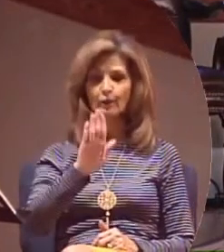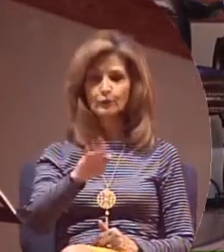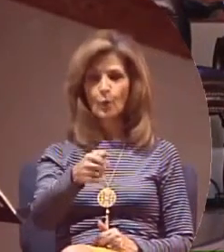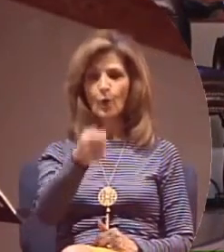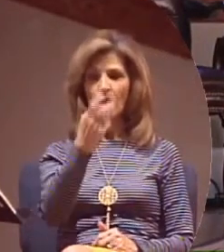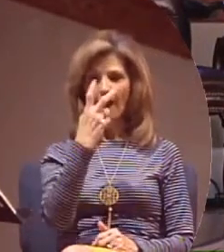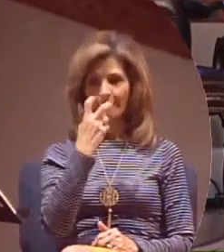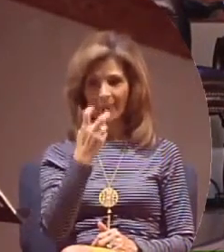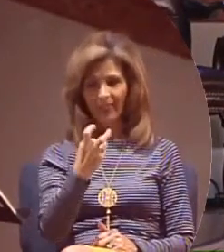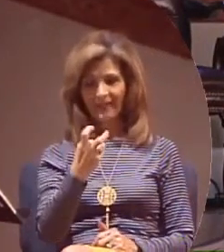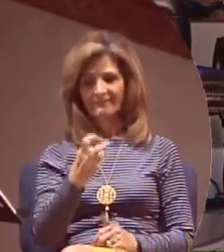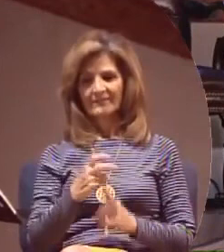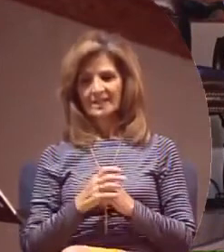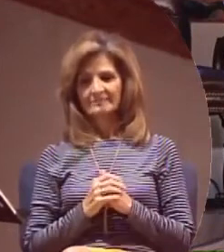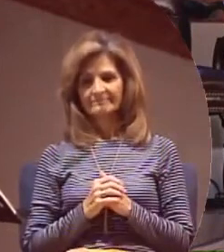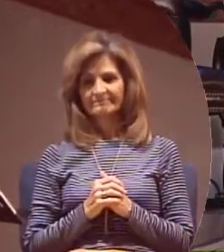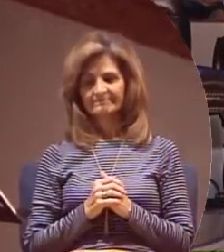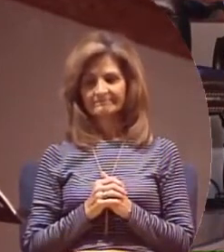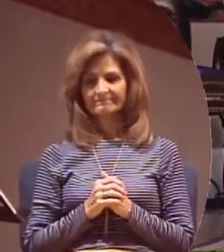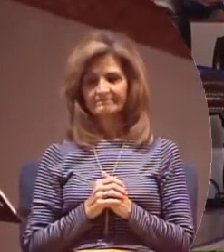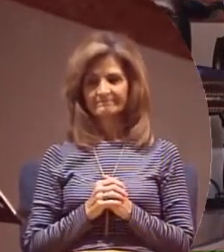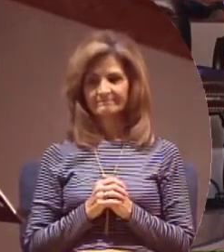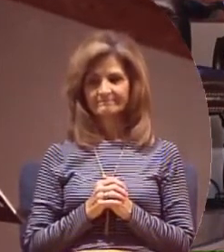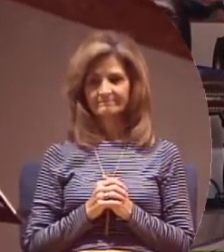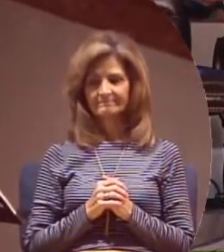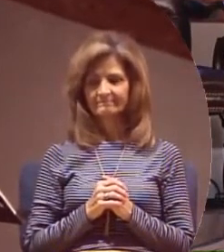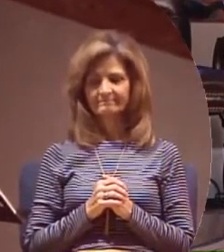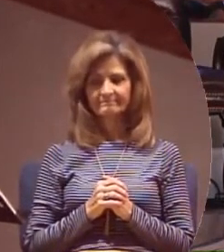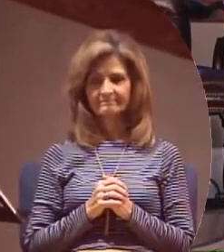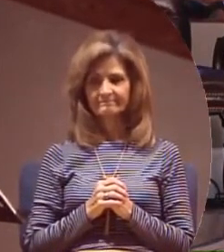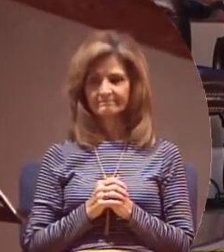because of your unbelief.